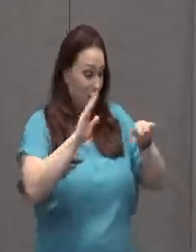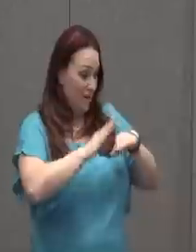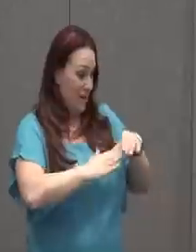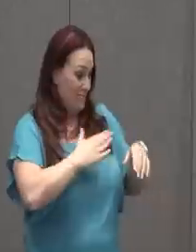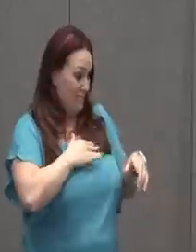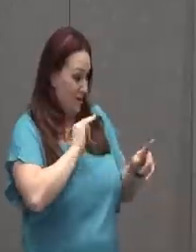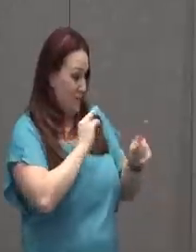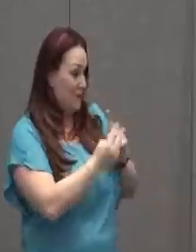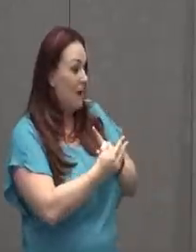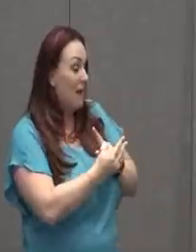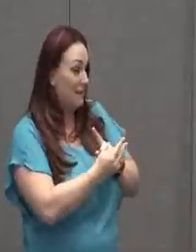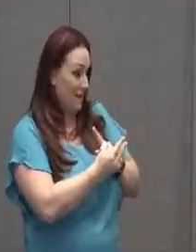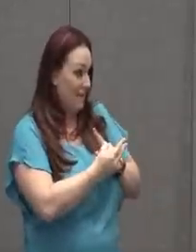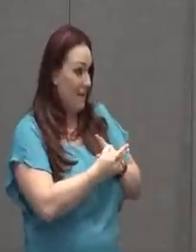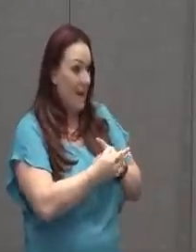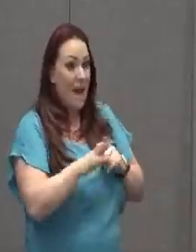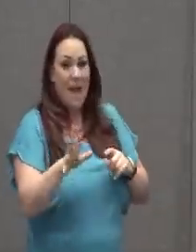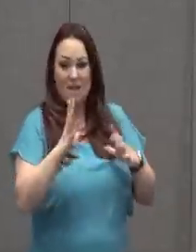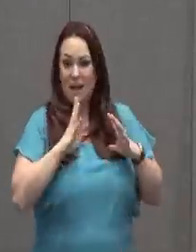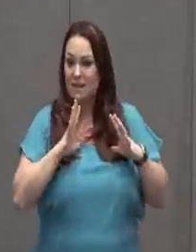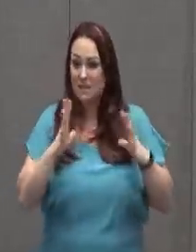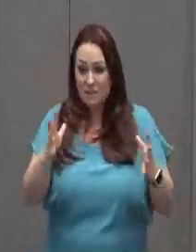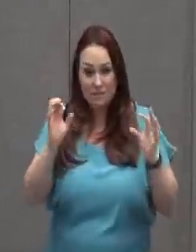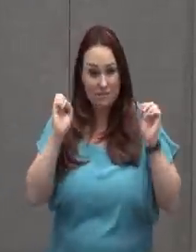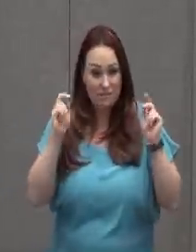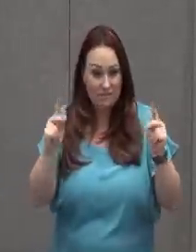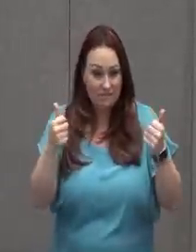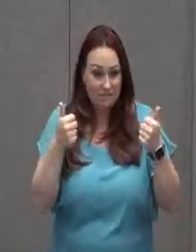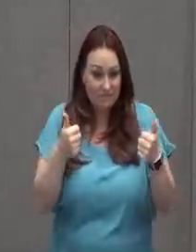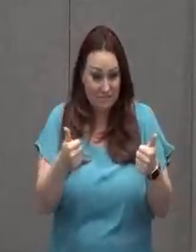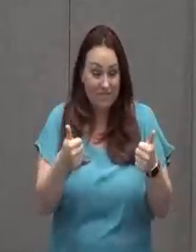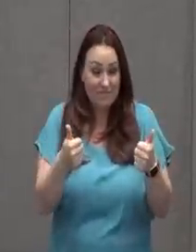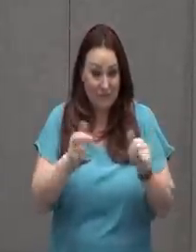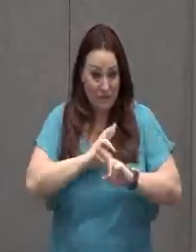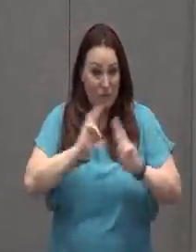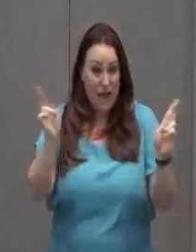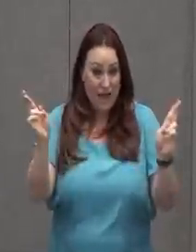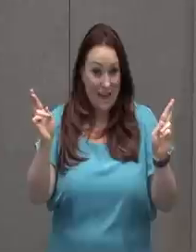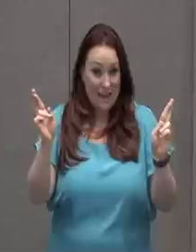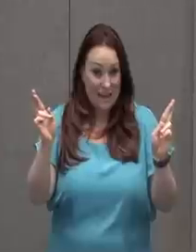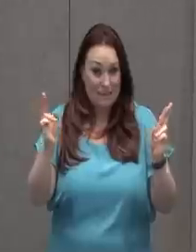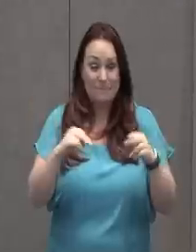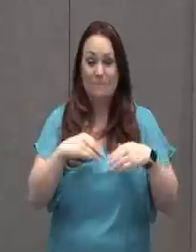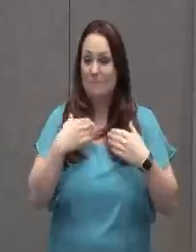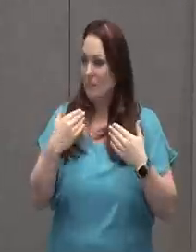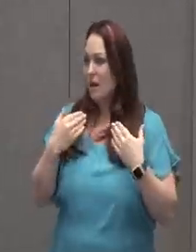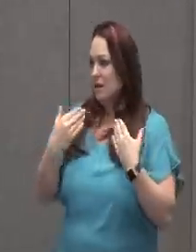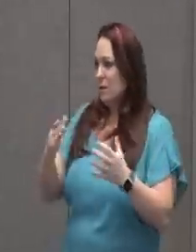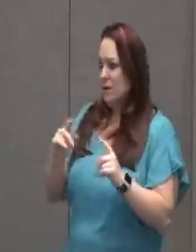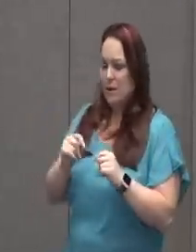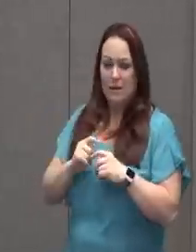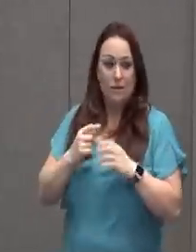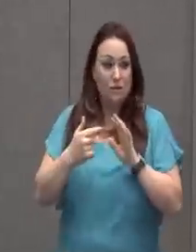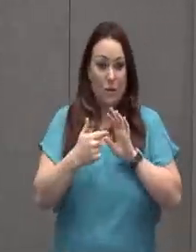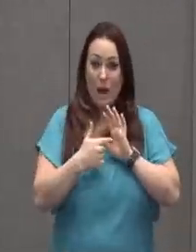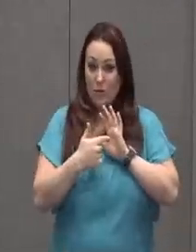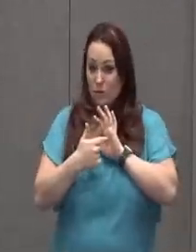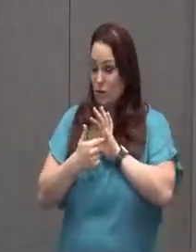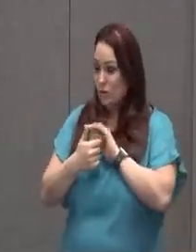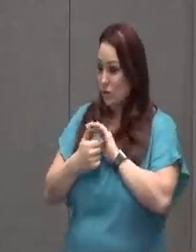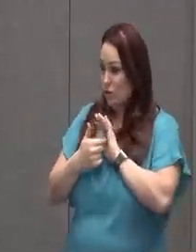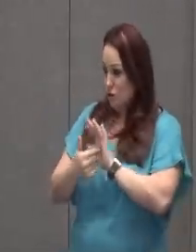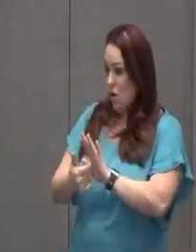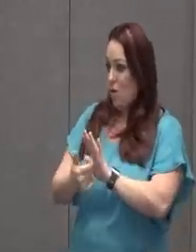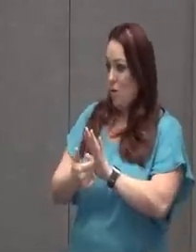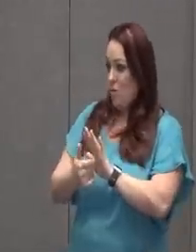And that is totally okay. Okay. Okay. Are you ready? Let's do this. All right. So I'm going to show